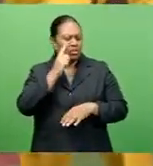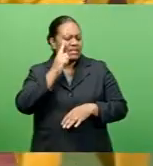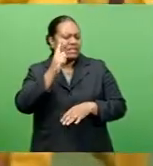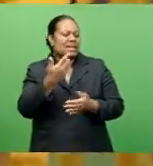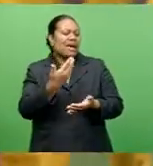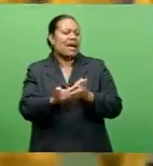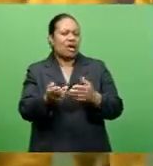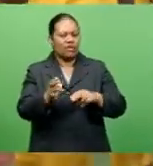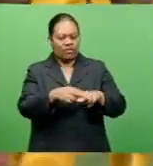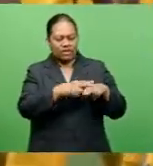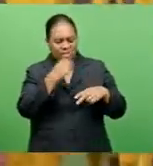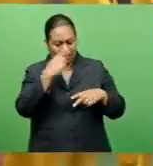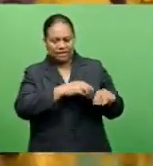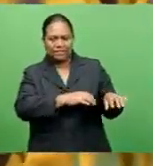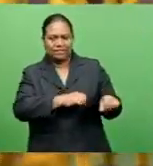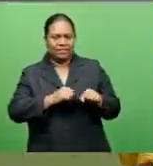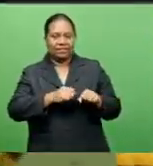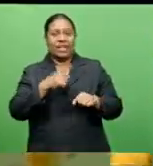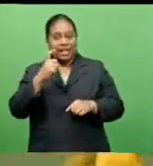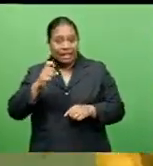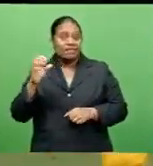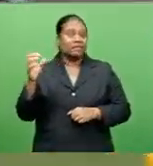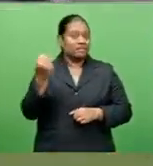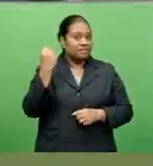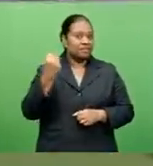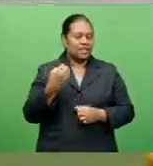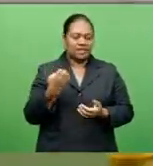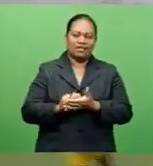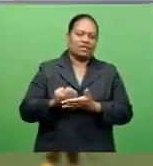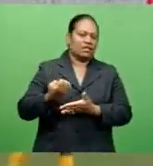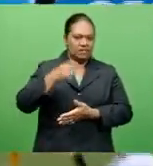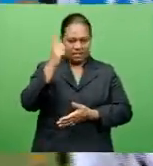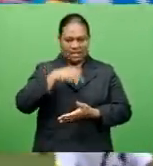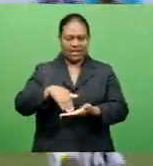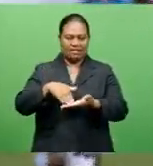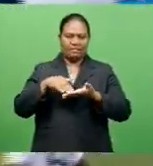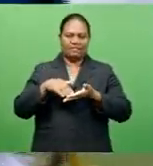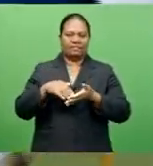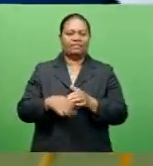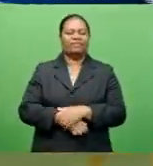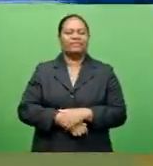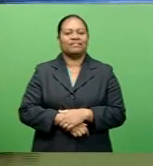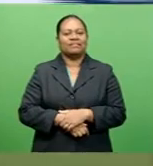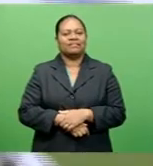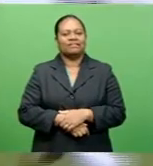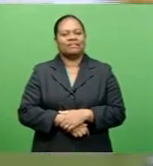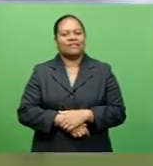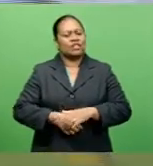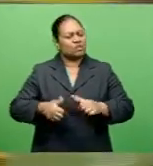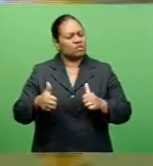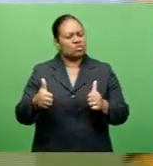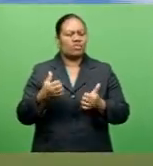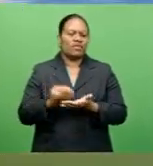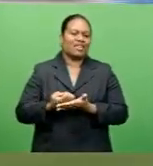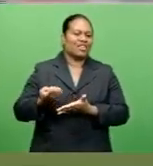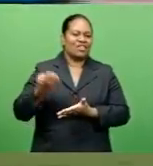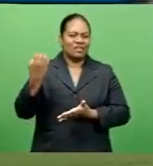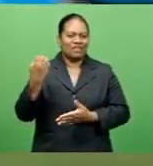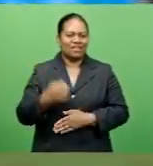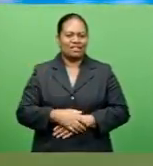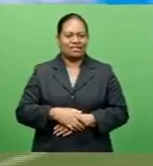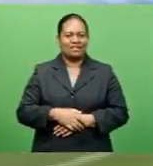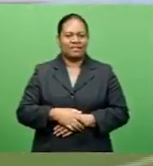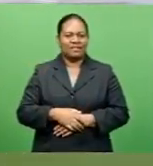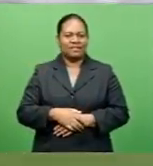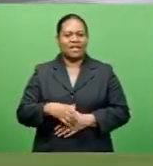can host it. If the bid is successful, then the economic effect will be huge. This will be good for the economy because there will be